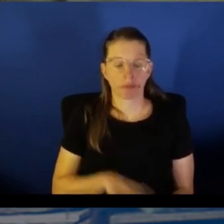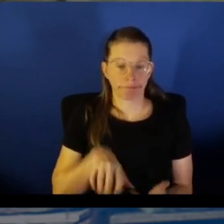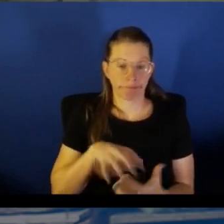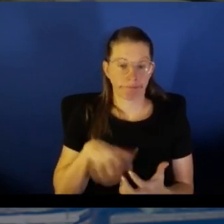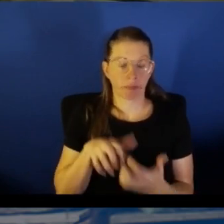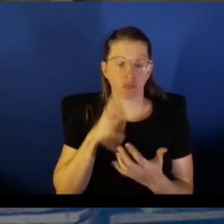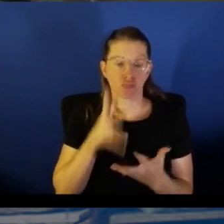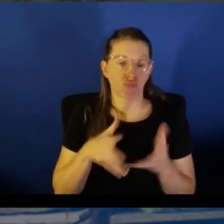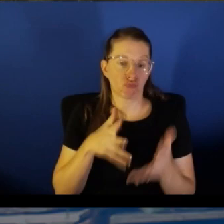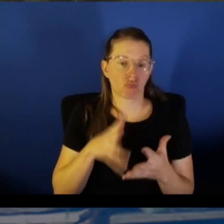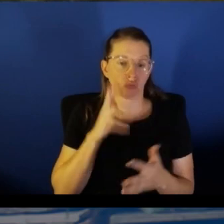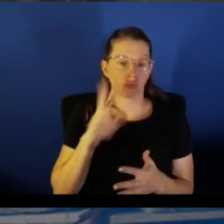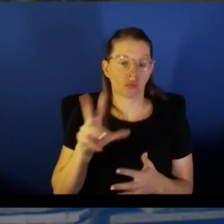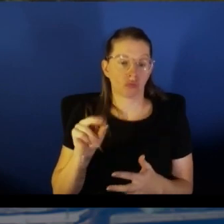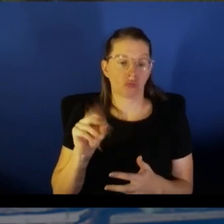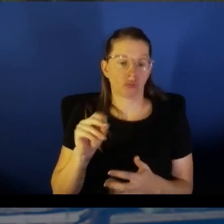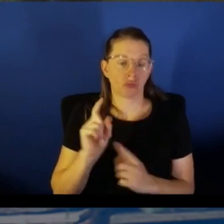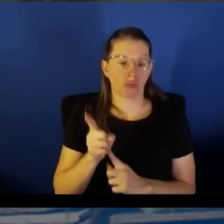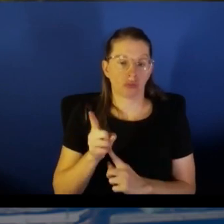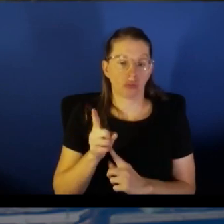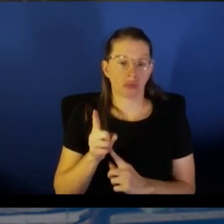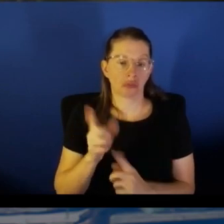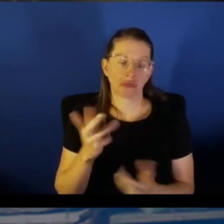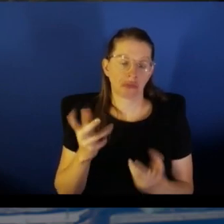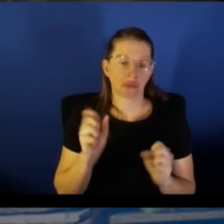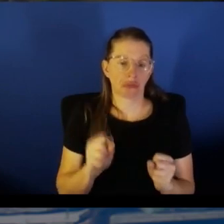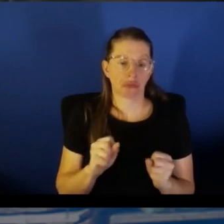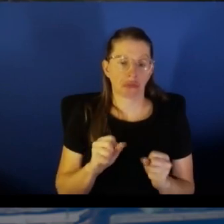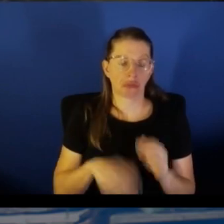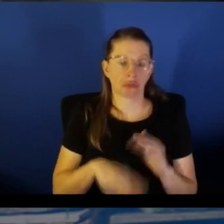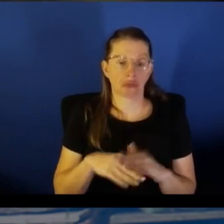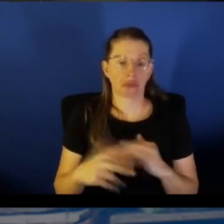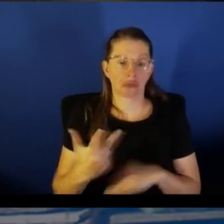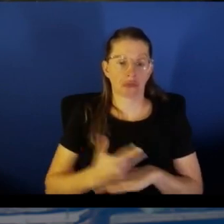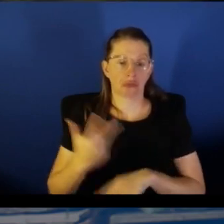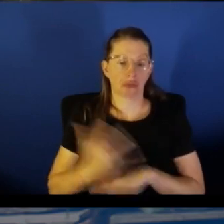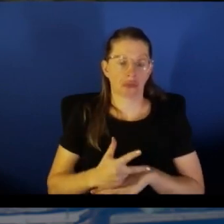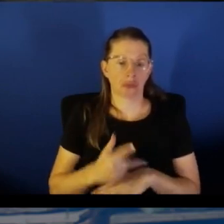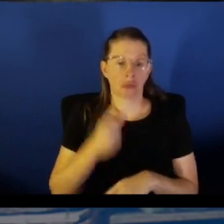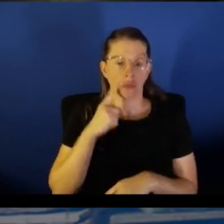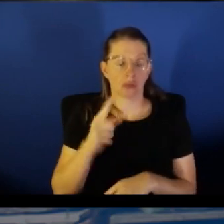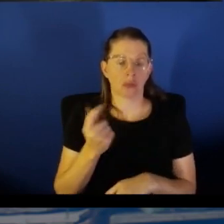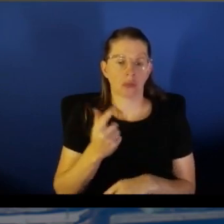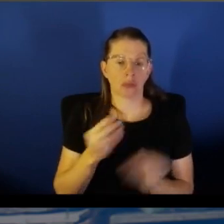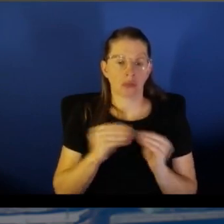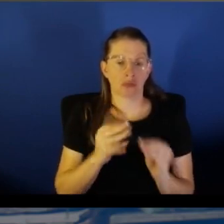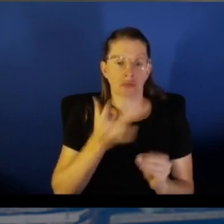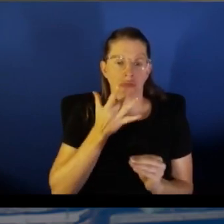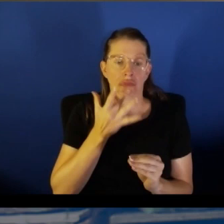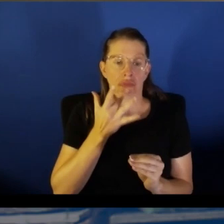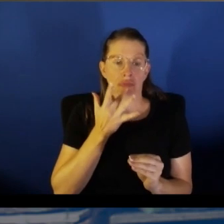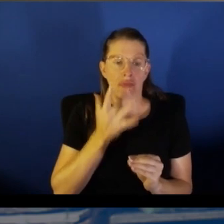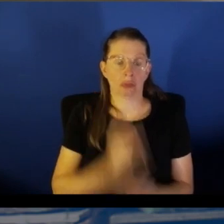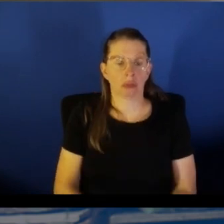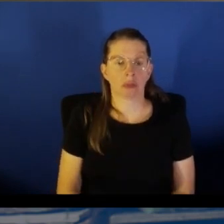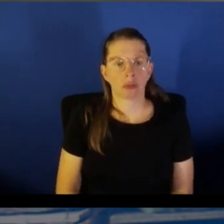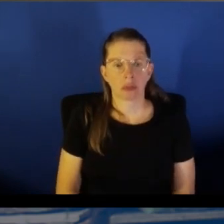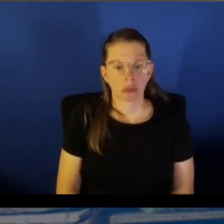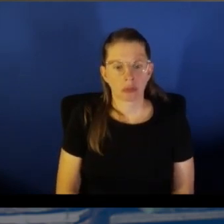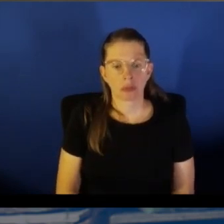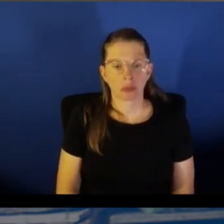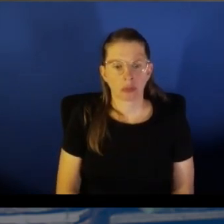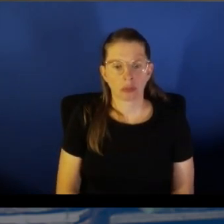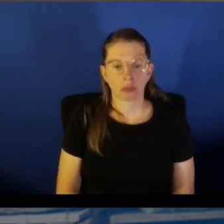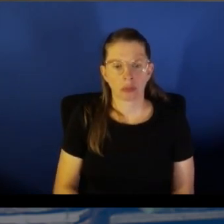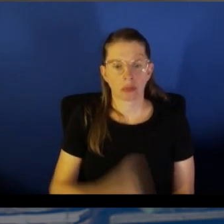about 30 minutes. You can also let them sit for about up to 3 days for a little bit more flavorful punch. Now that we have our onions